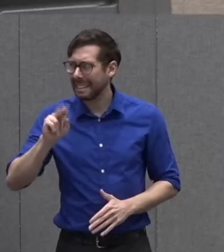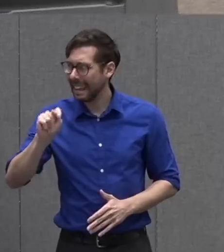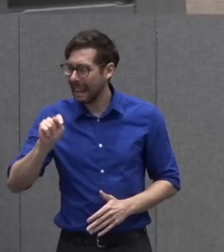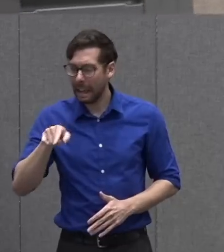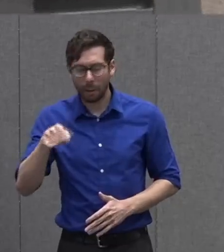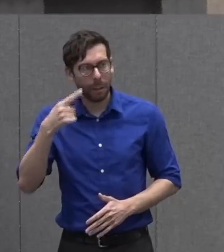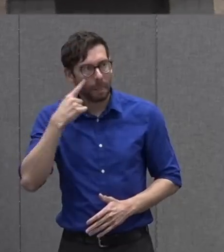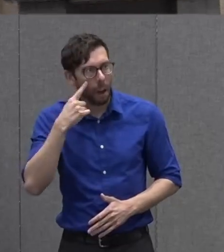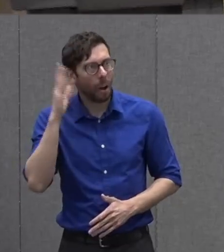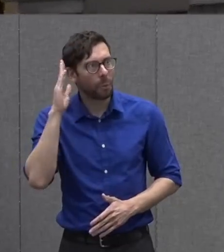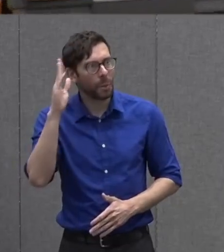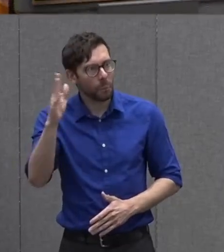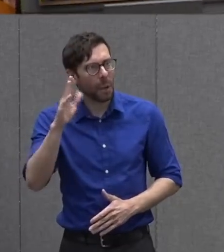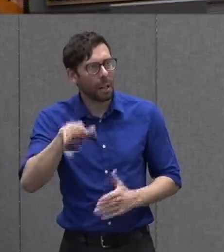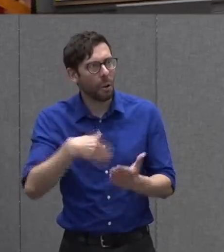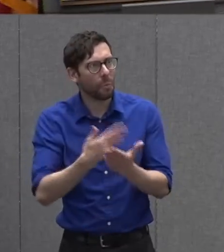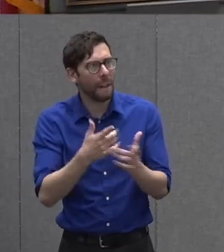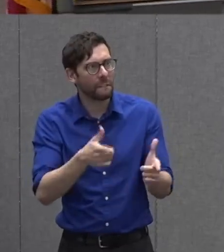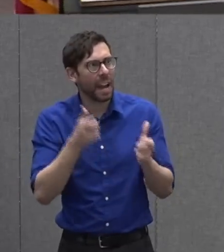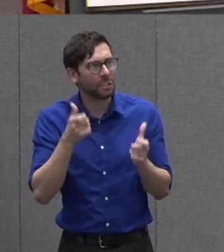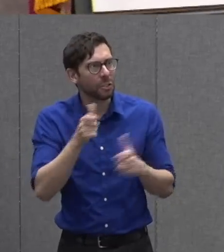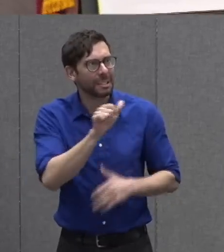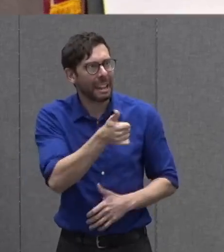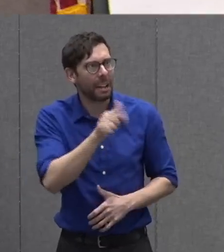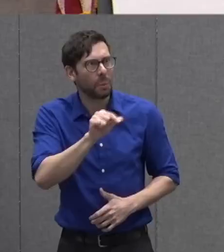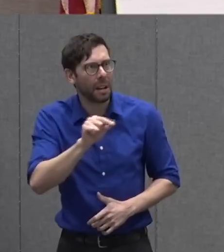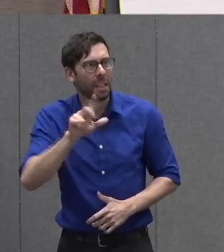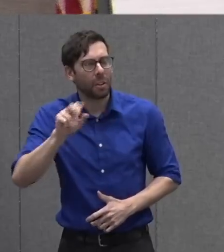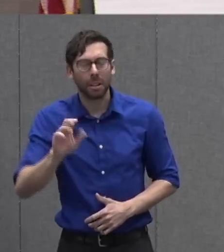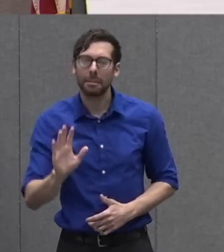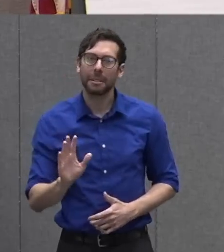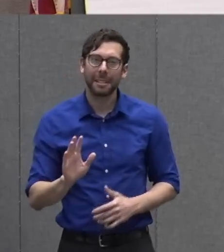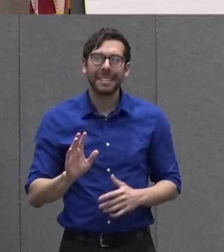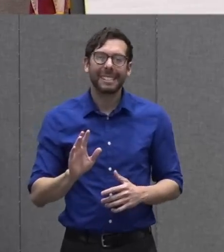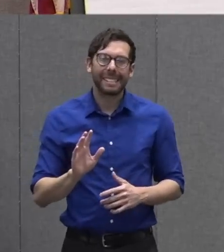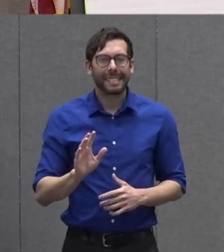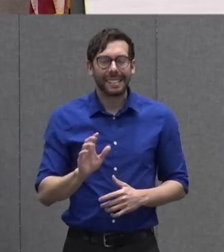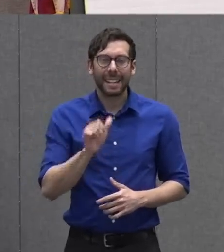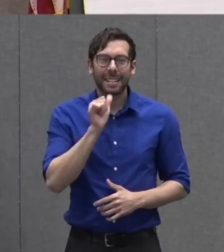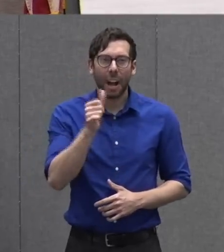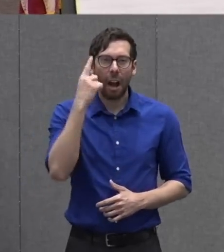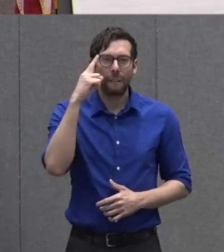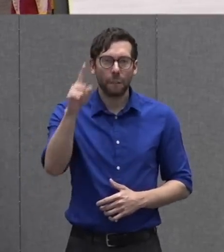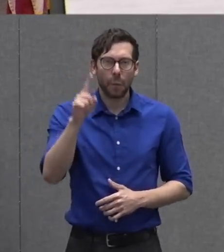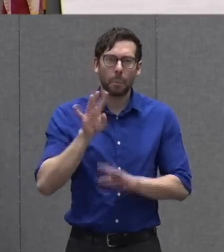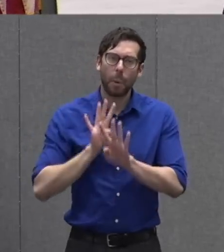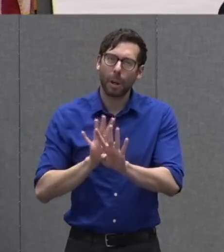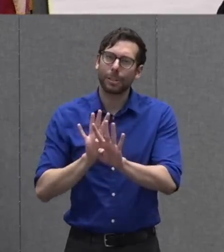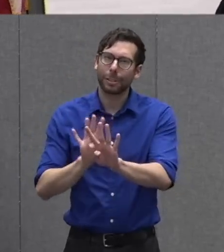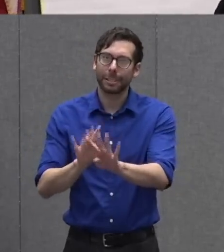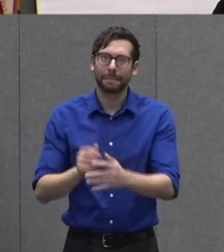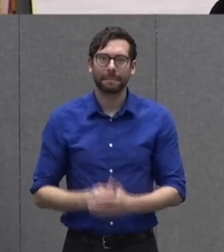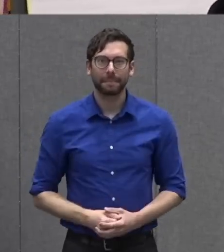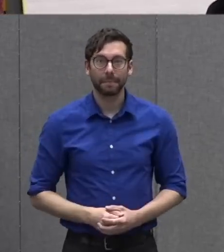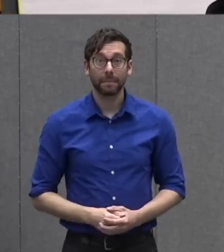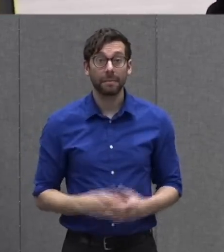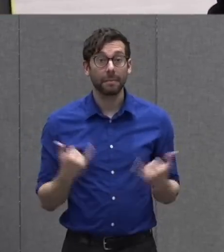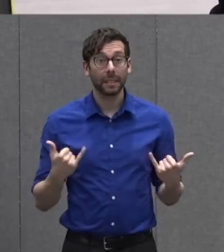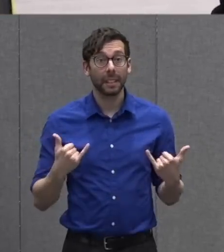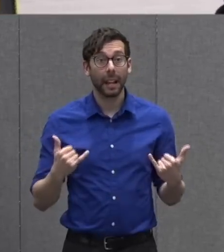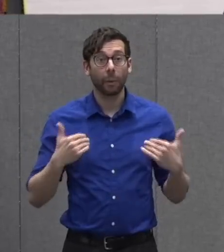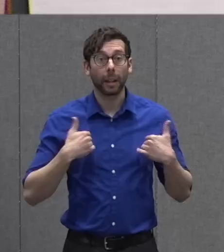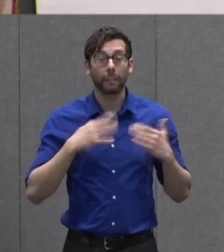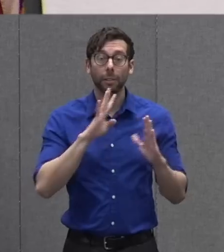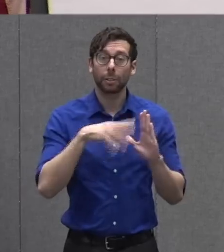marching. Up here today, I have a 100s chart. I drew this on a piece of paper